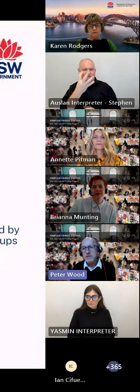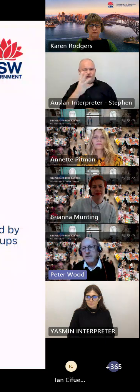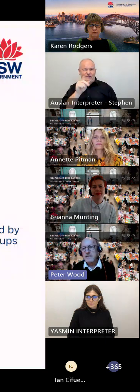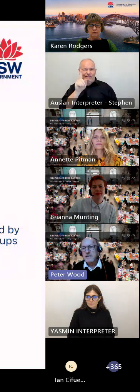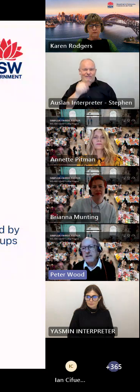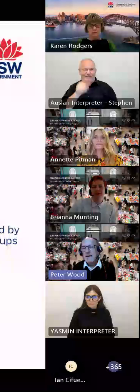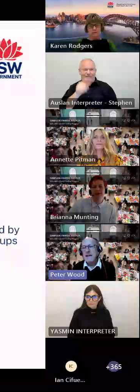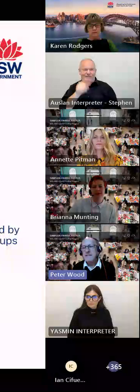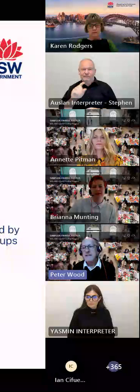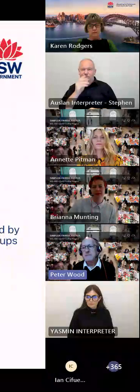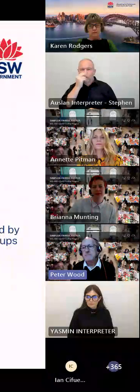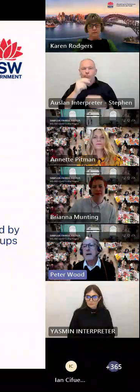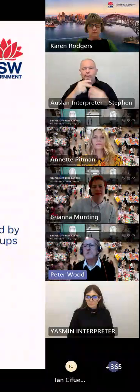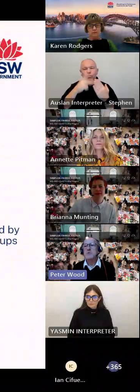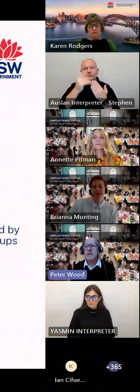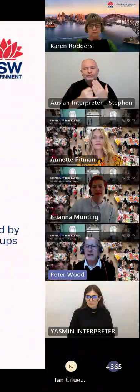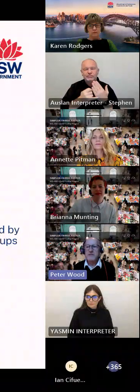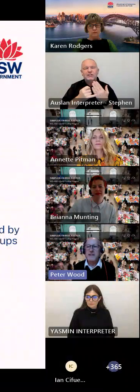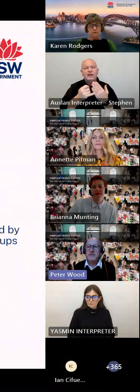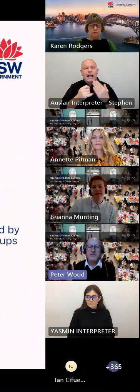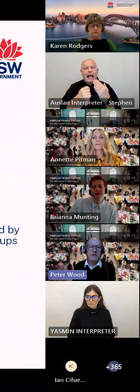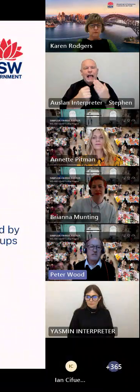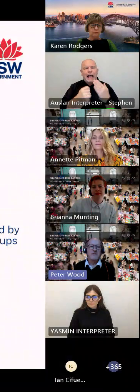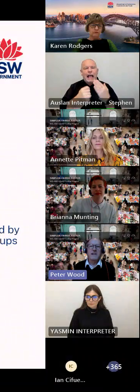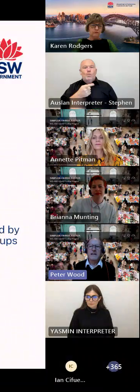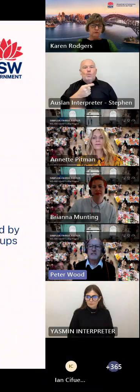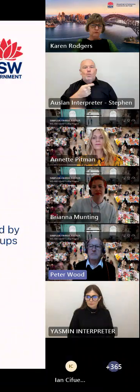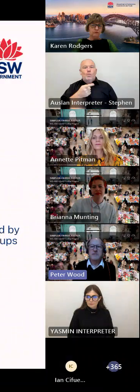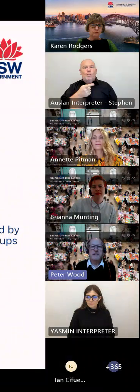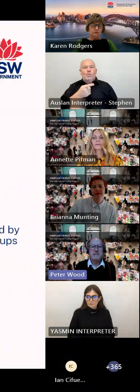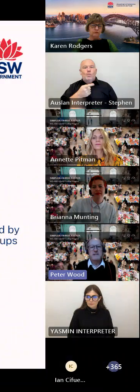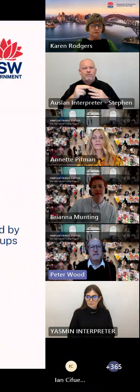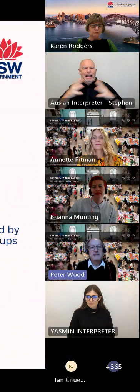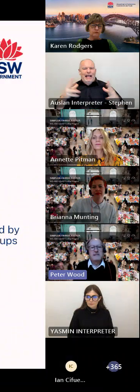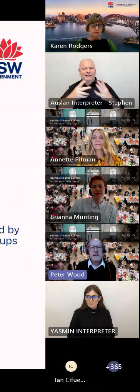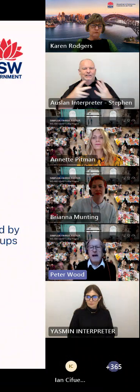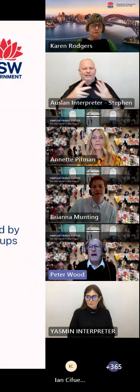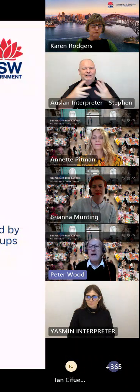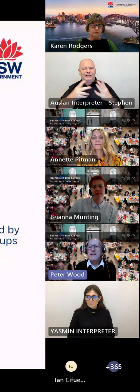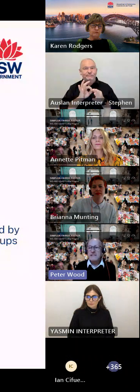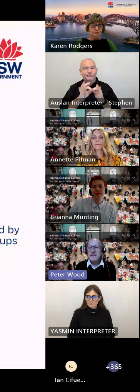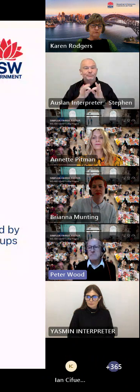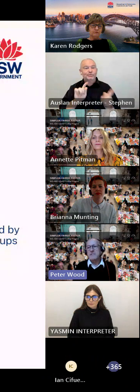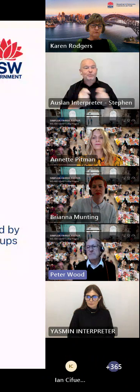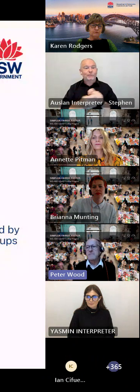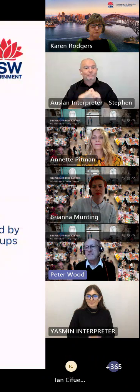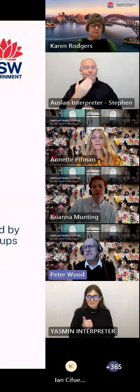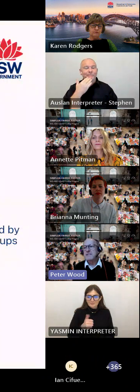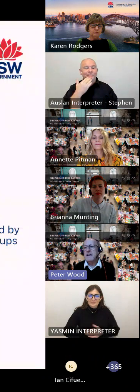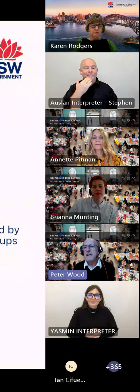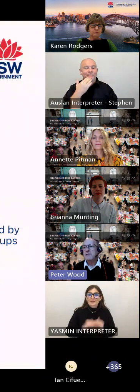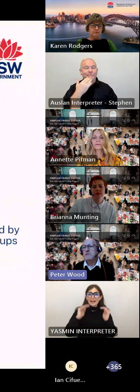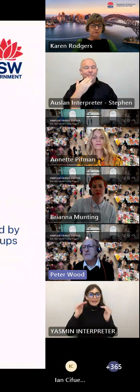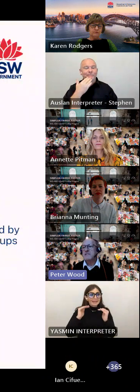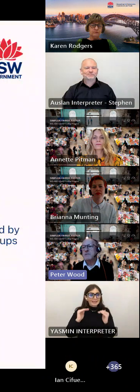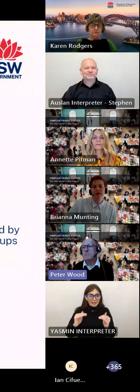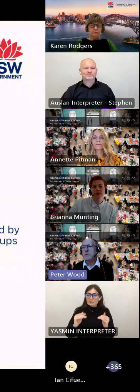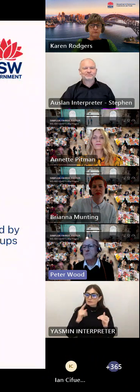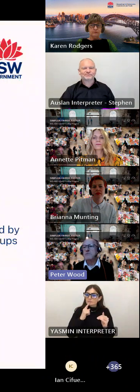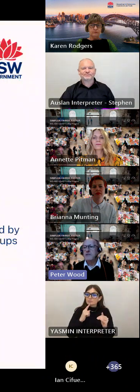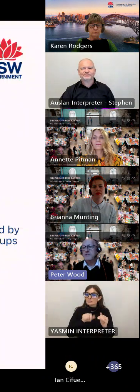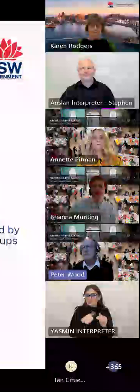small projects and up to $100,000 for large projects. Next steps. This is a grant